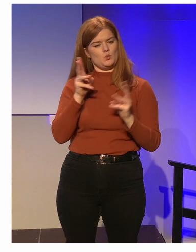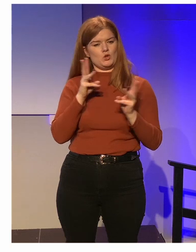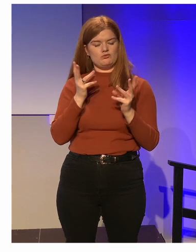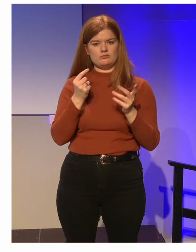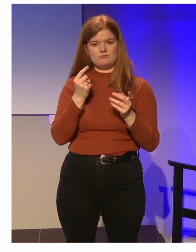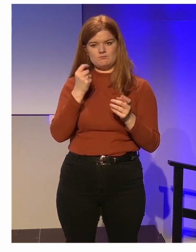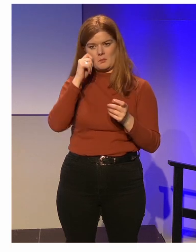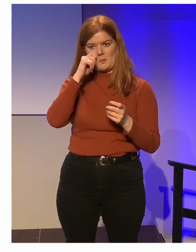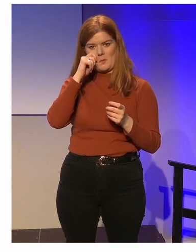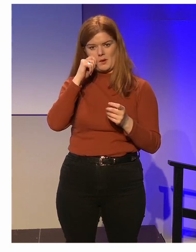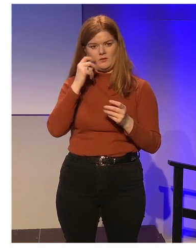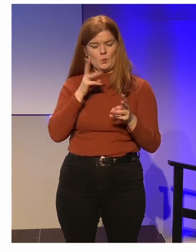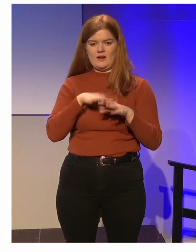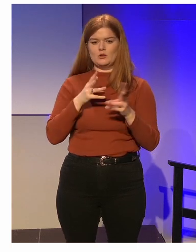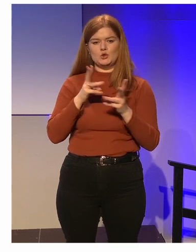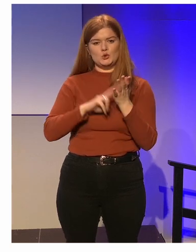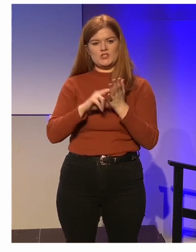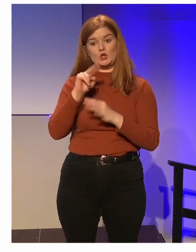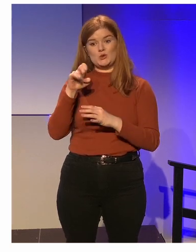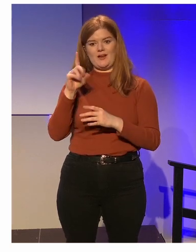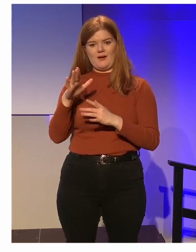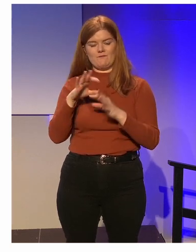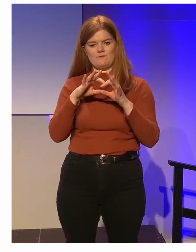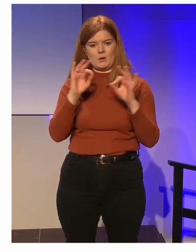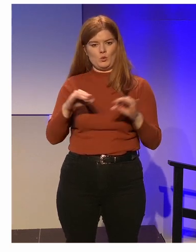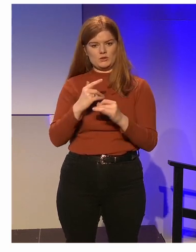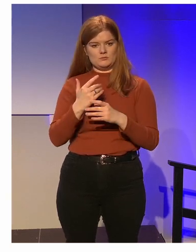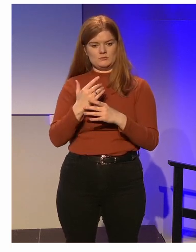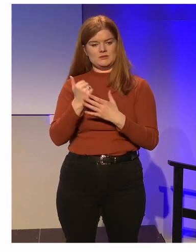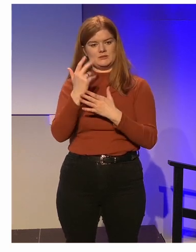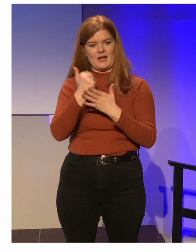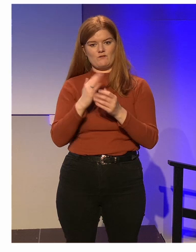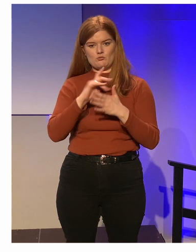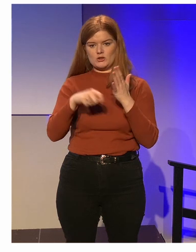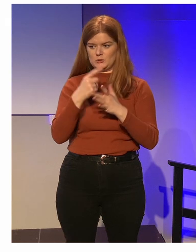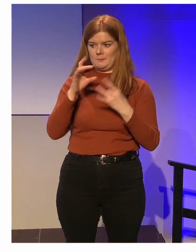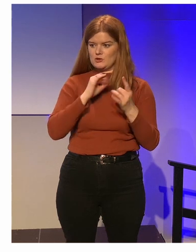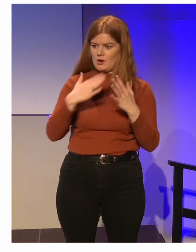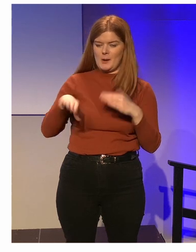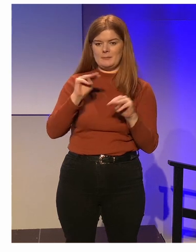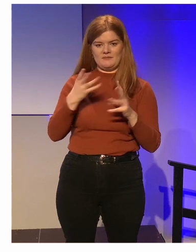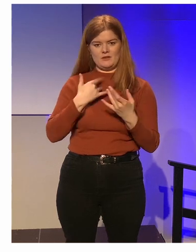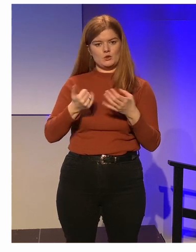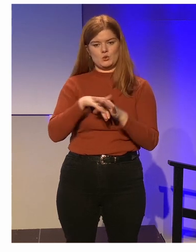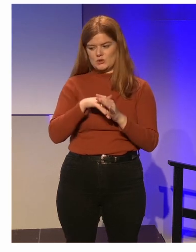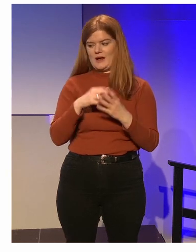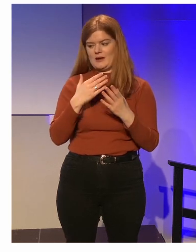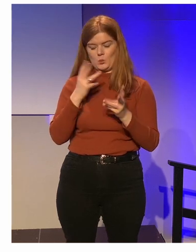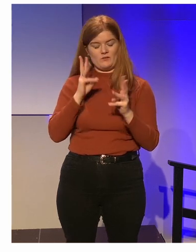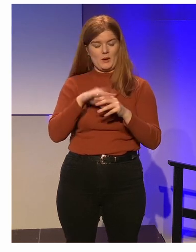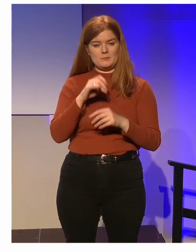out using the UDL lens very much to design the project, where we were making sure that everybody had access to the curriculum. It worked quite